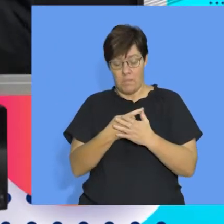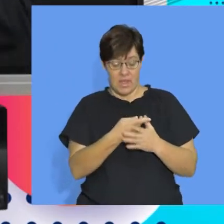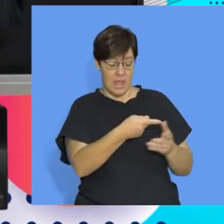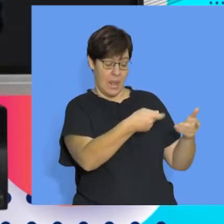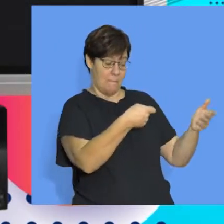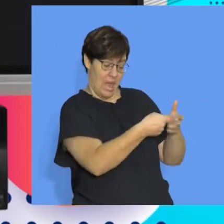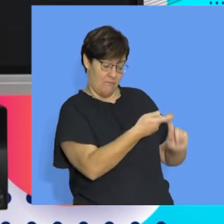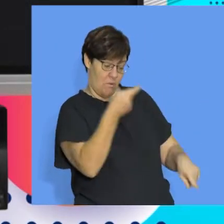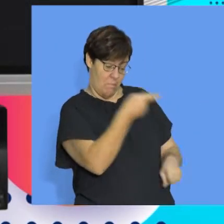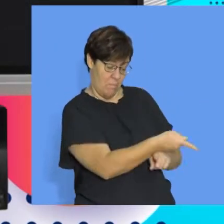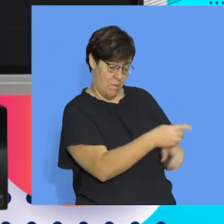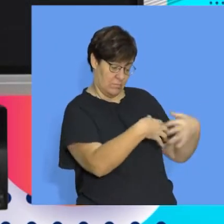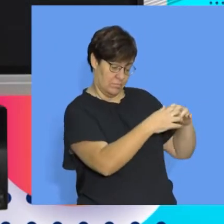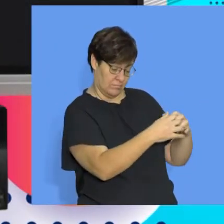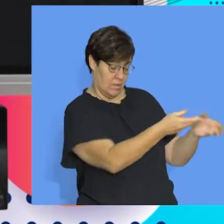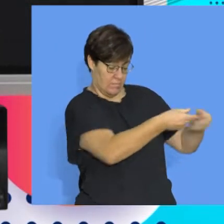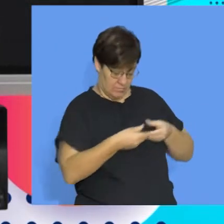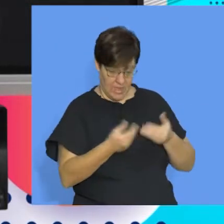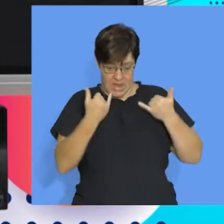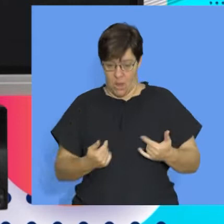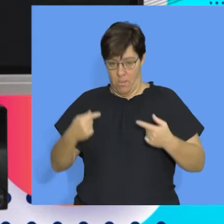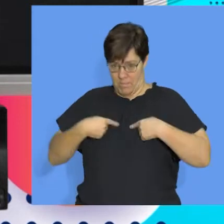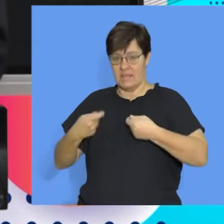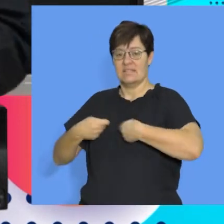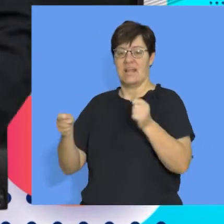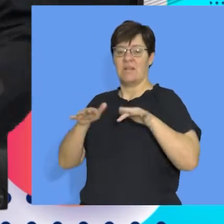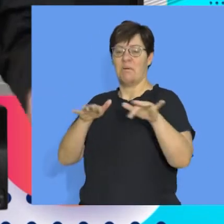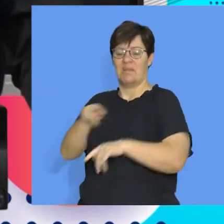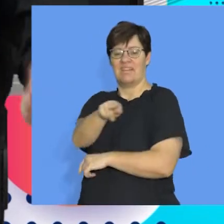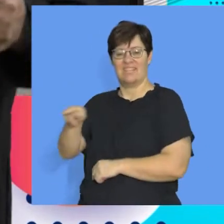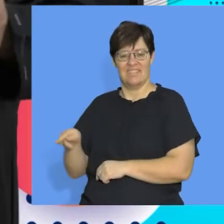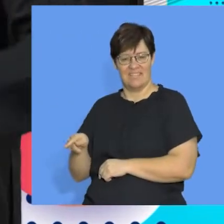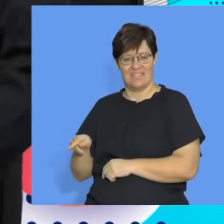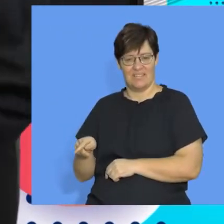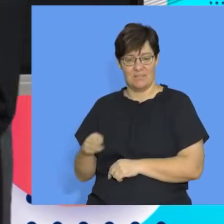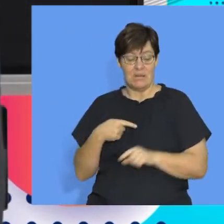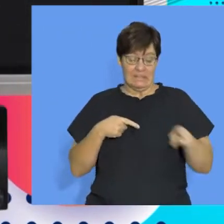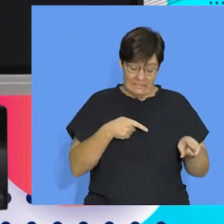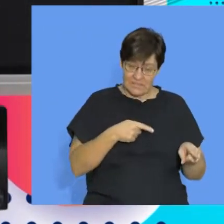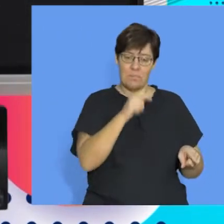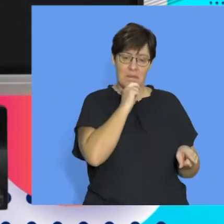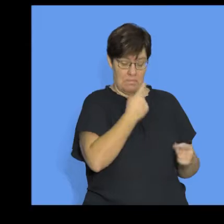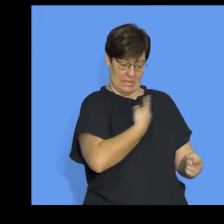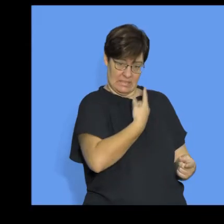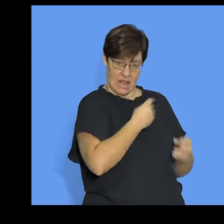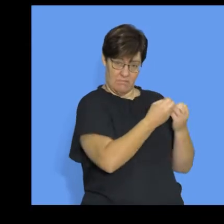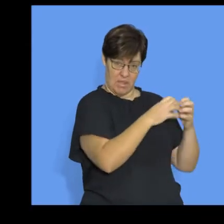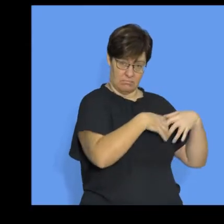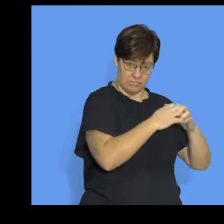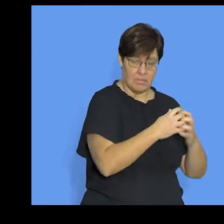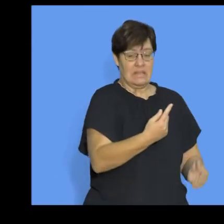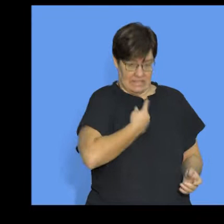enterprise makes the product, manufactures it, and then sells that product. Keep that in mind.